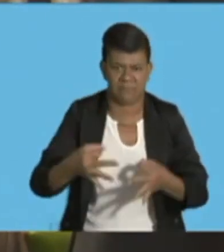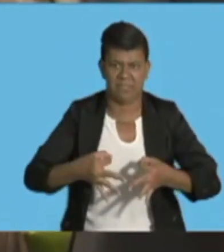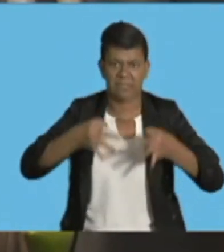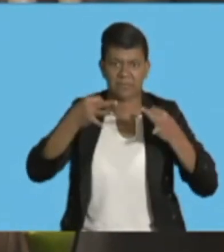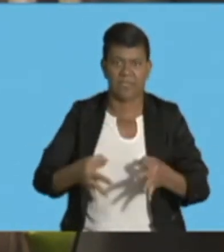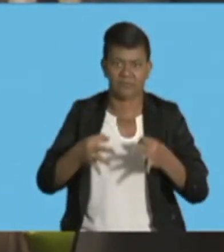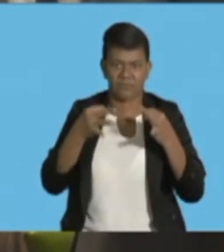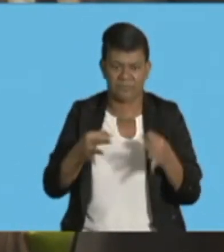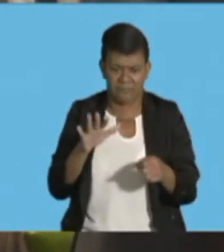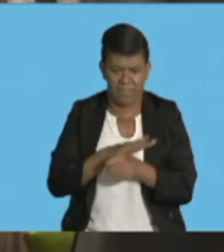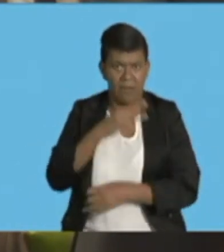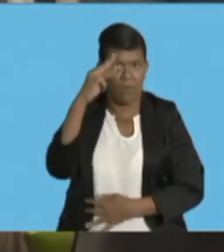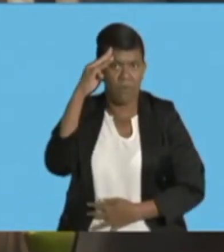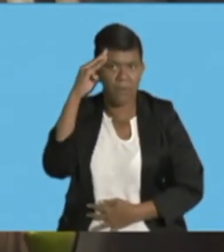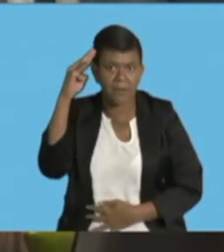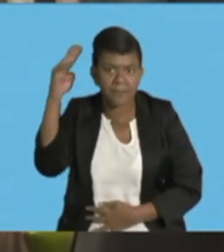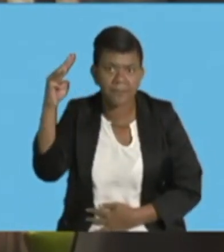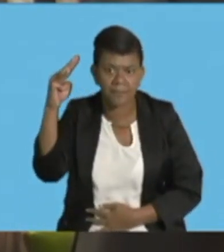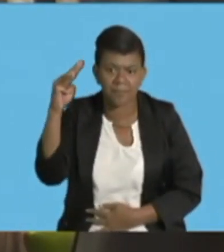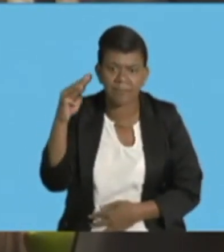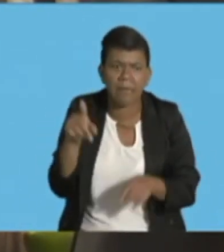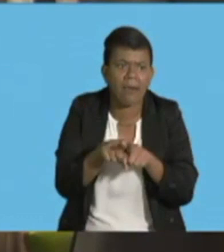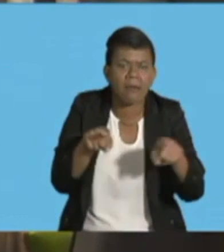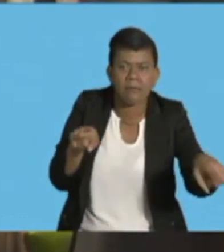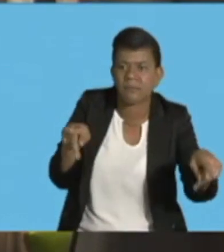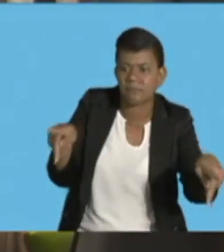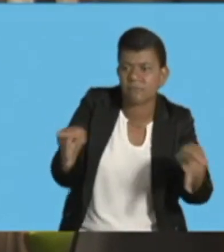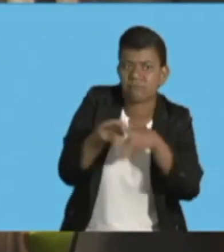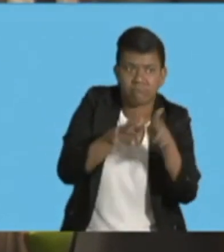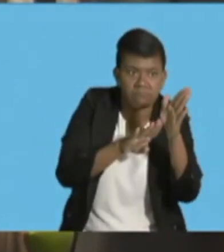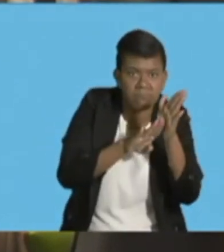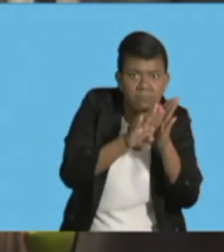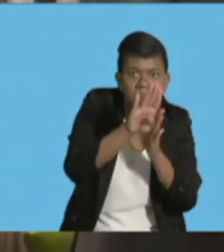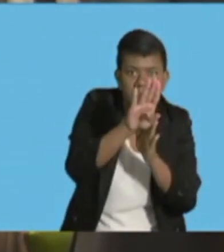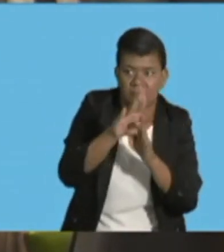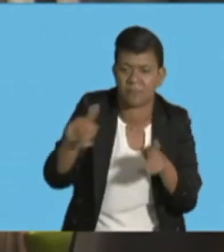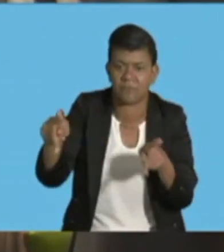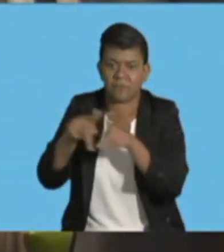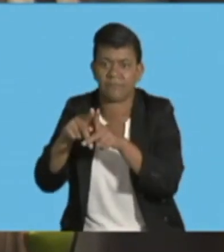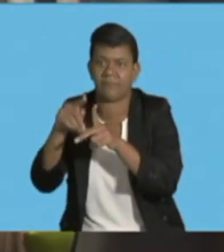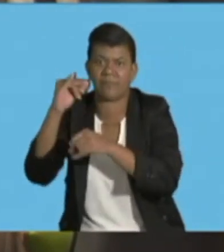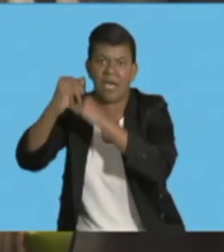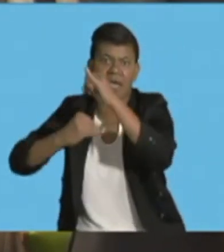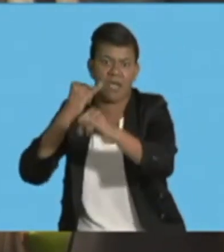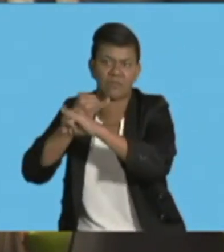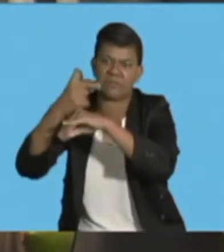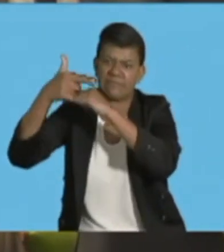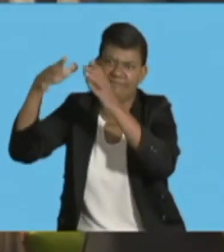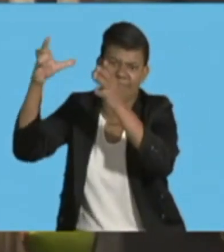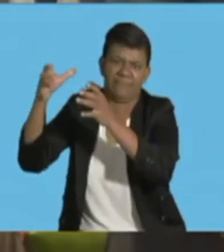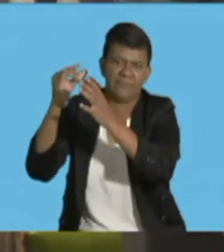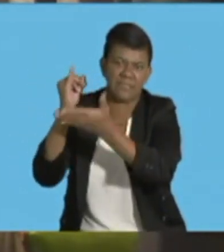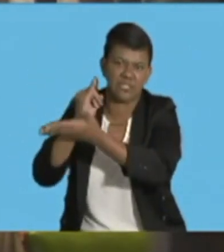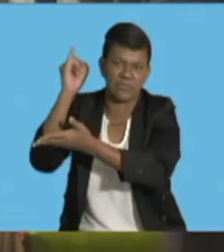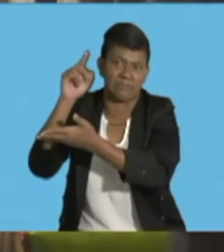forge robust strategic alliances with development partners, international financial institutions and the private sector to finance